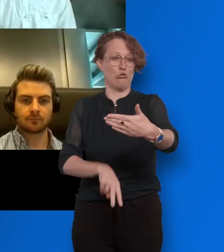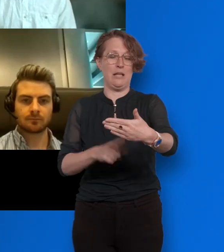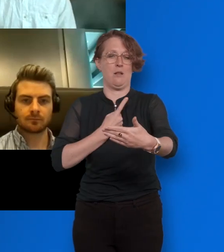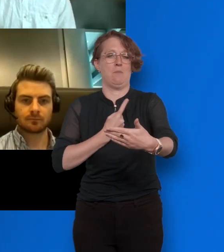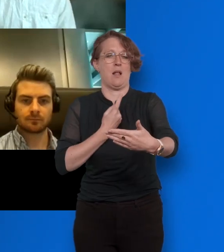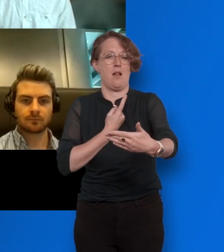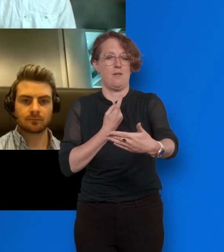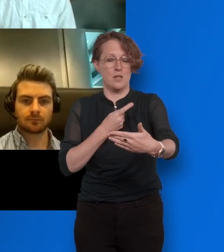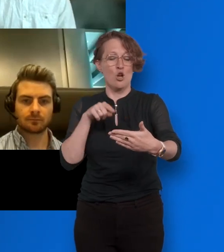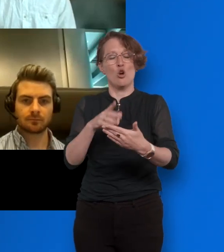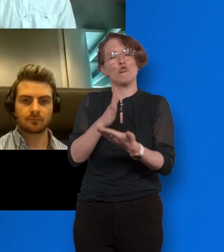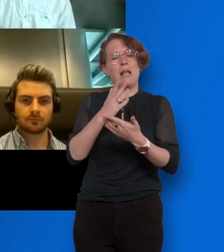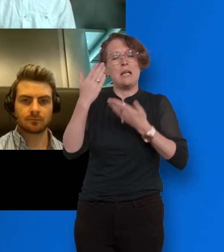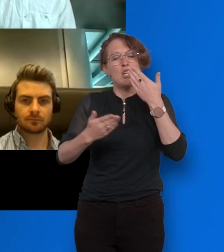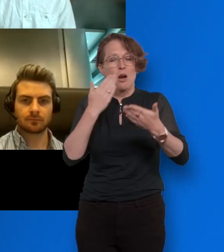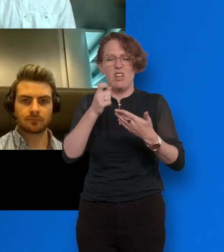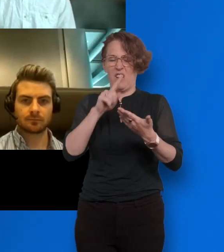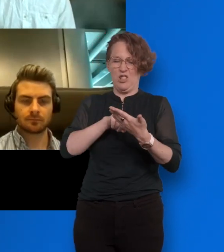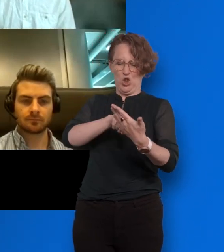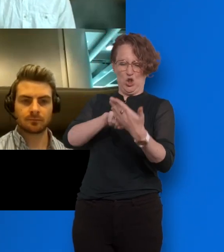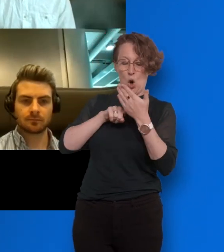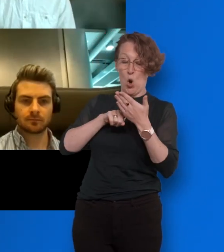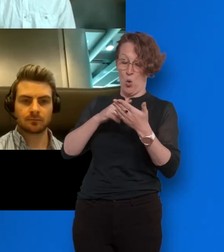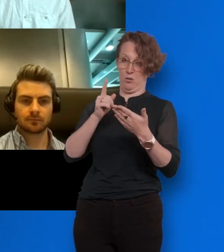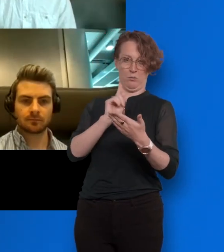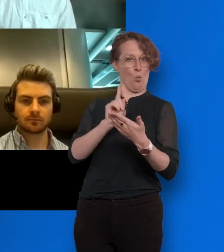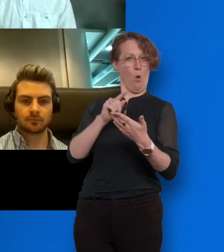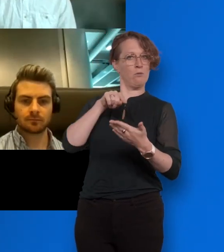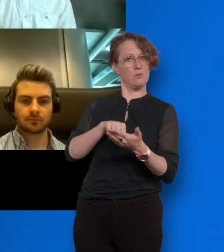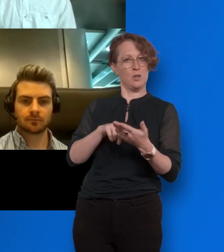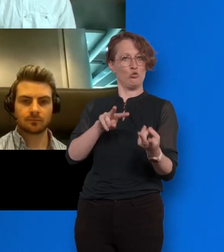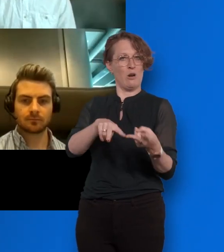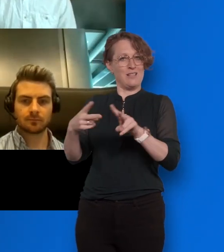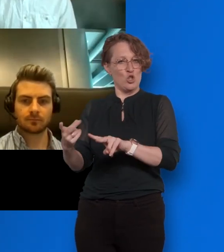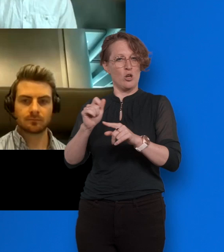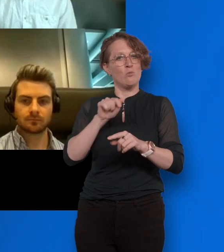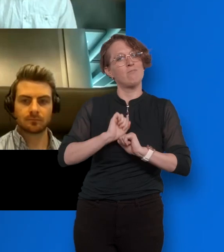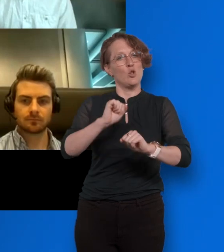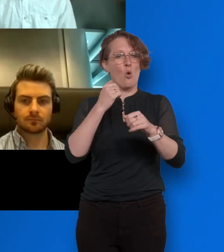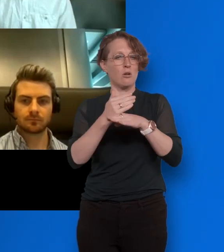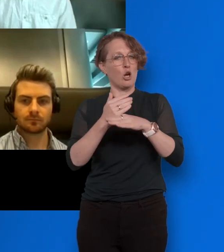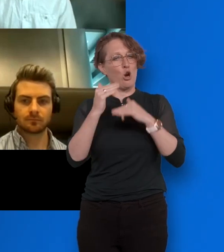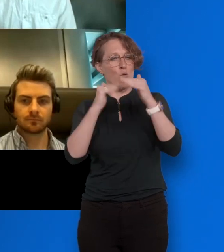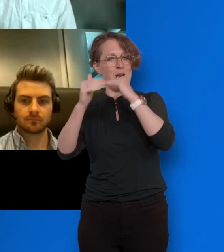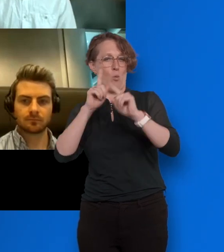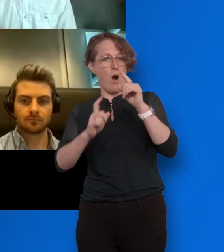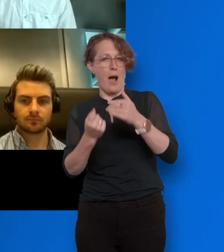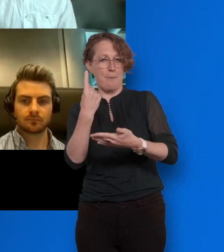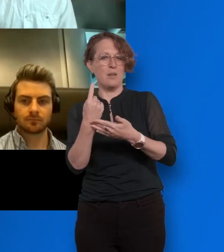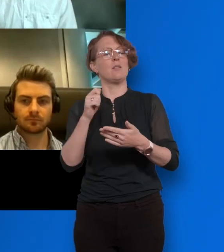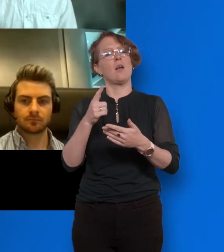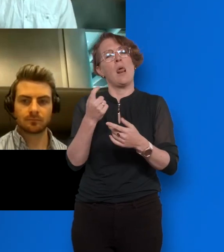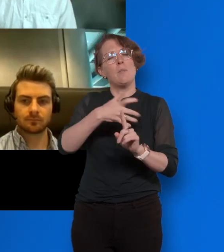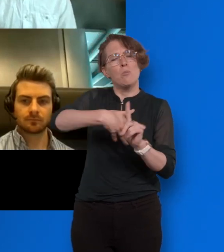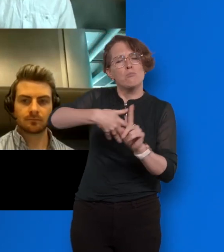the narrative. So being able to show that transition, and as you get more, you get a better